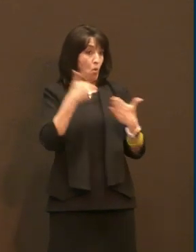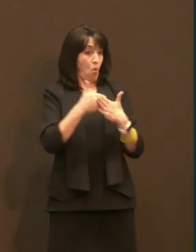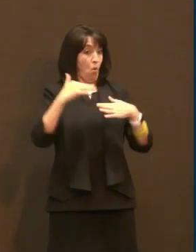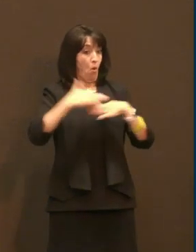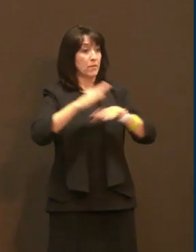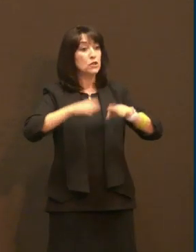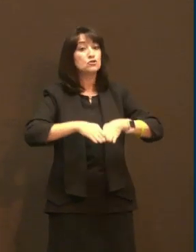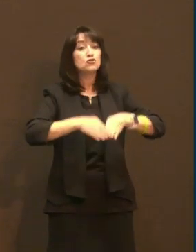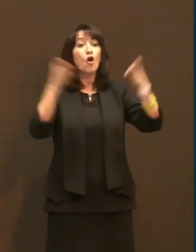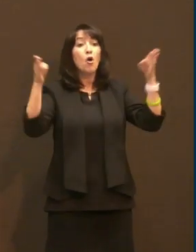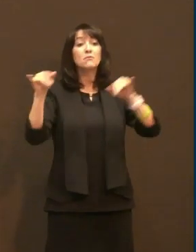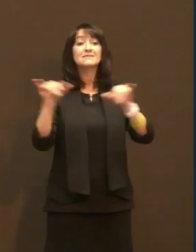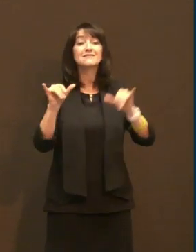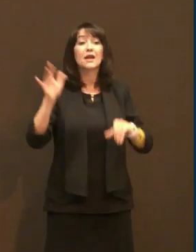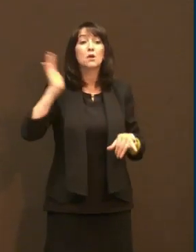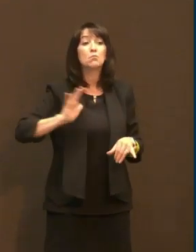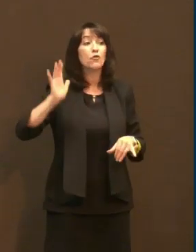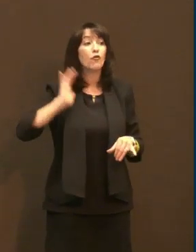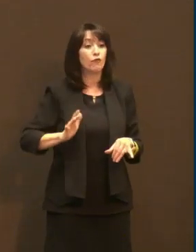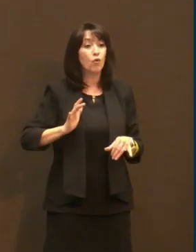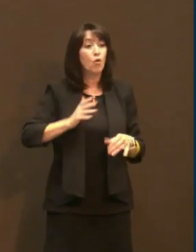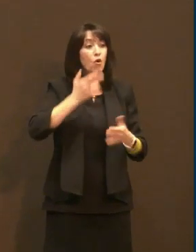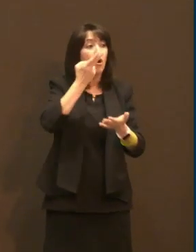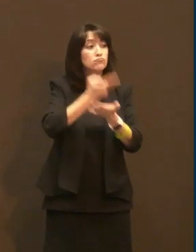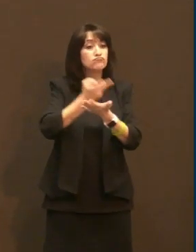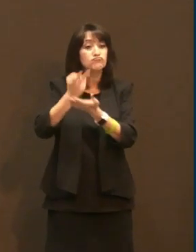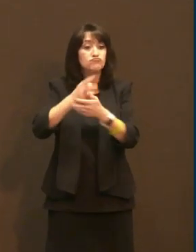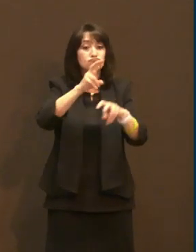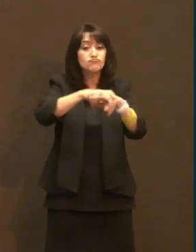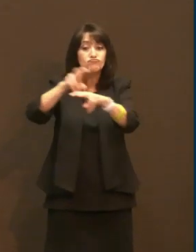I think looking towards the end of the month would be